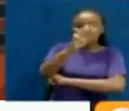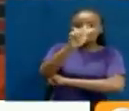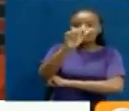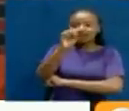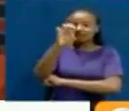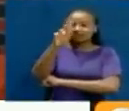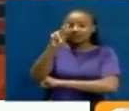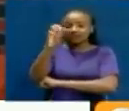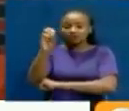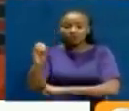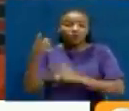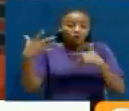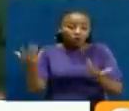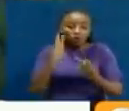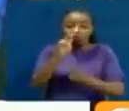hakupata.